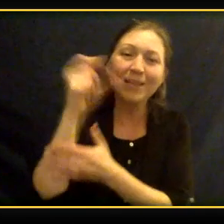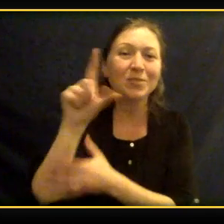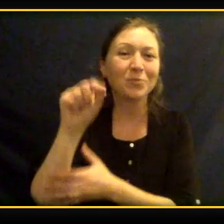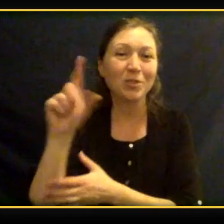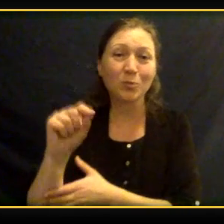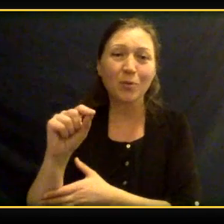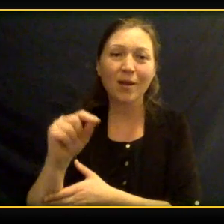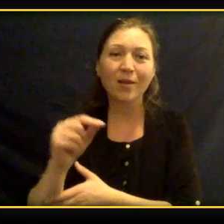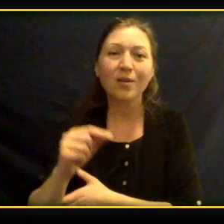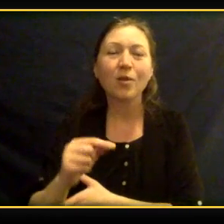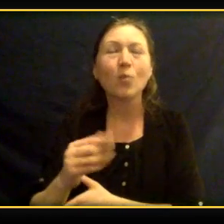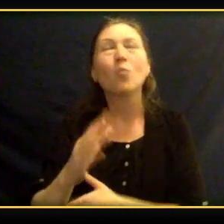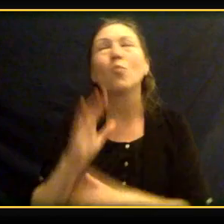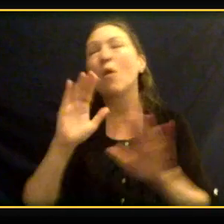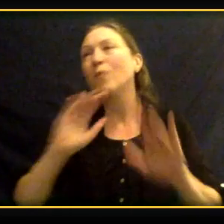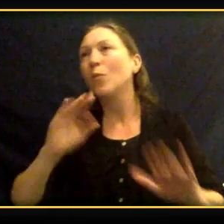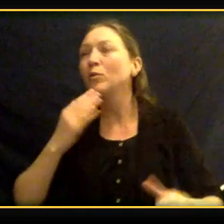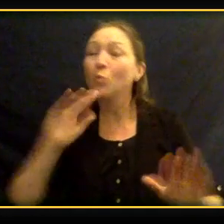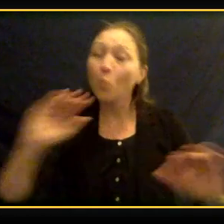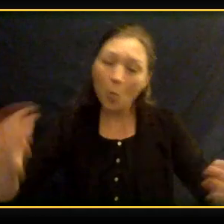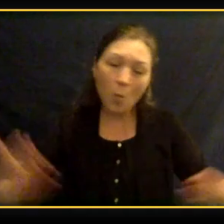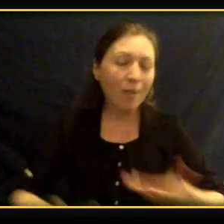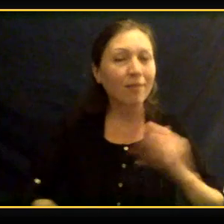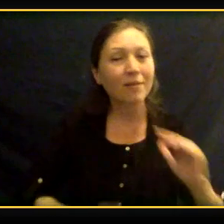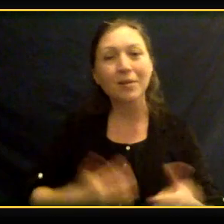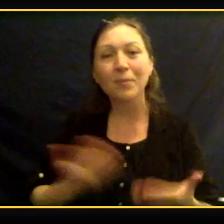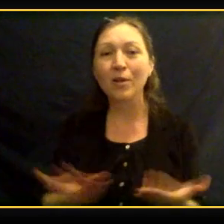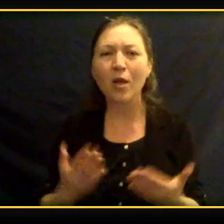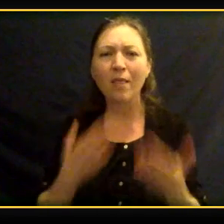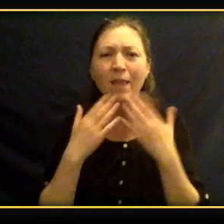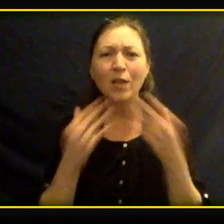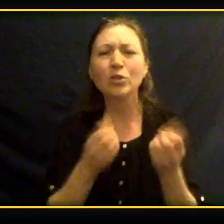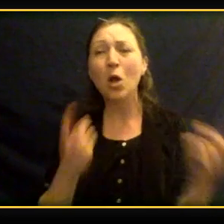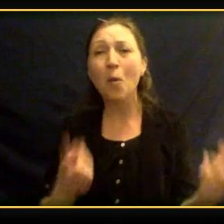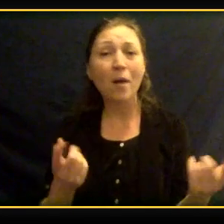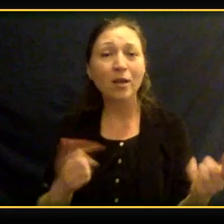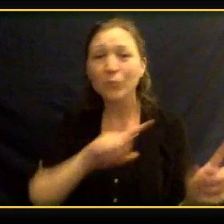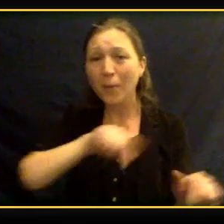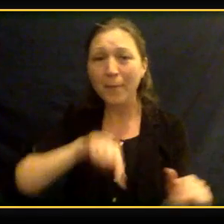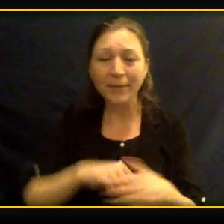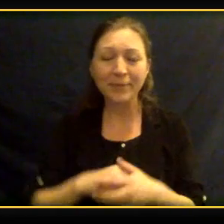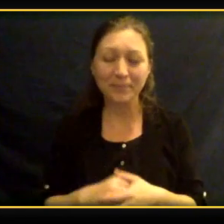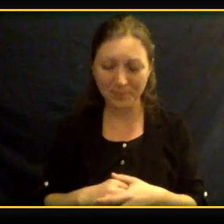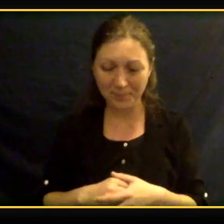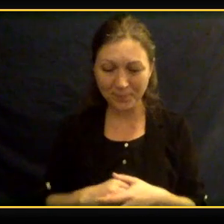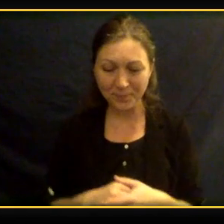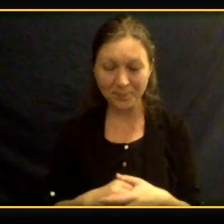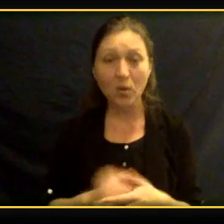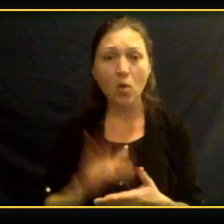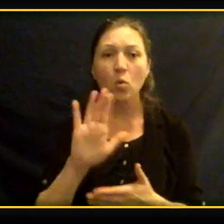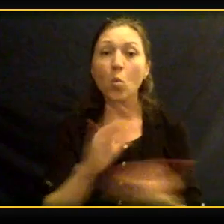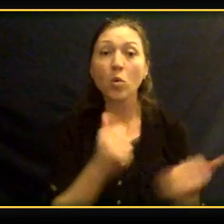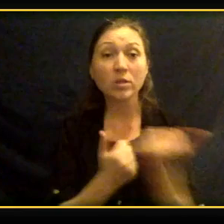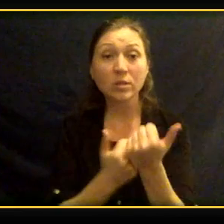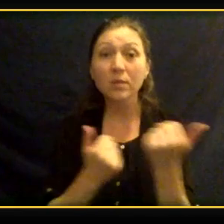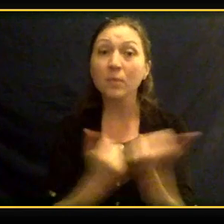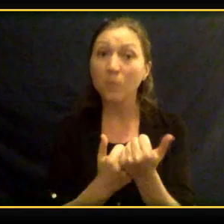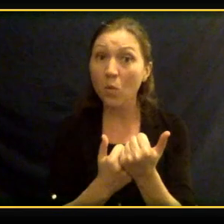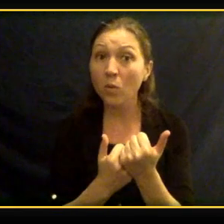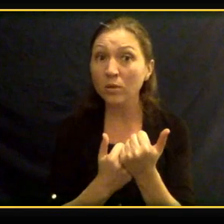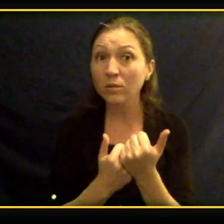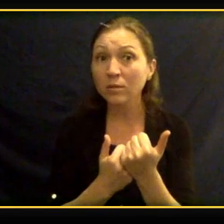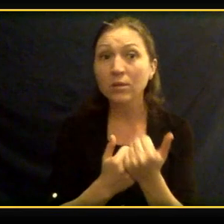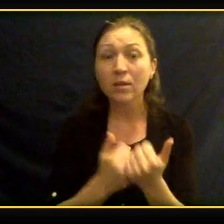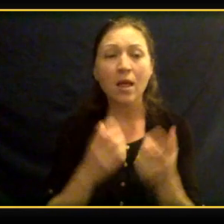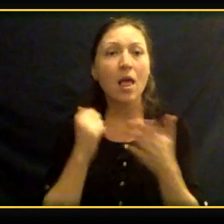you so very much for attending. Your participation here and your support enables the programs of the Starkloff